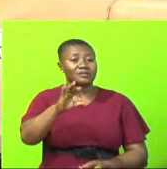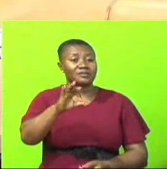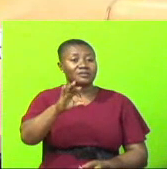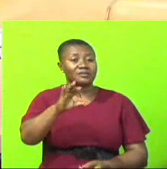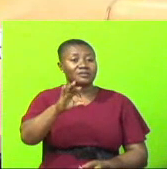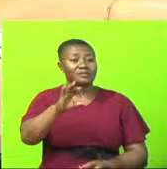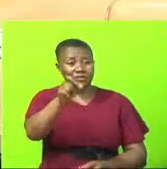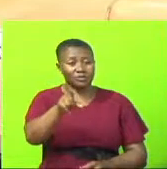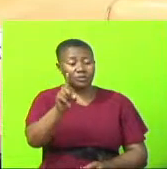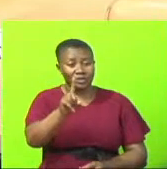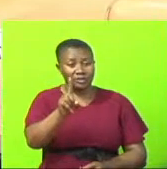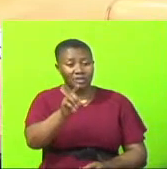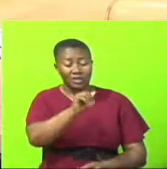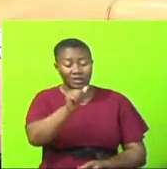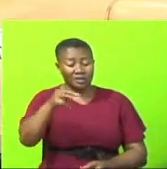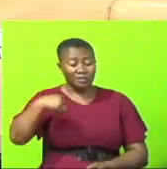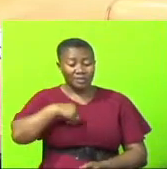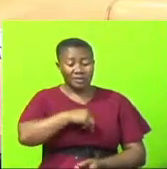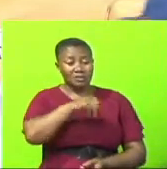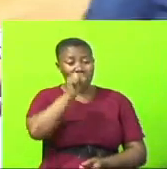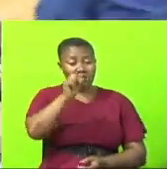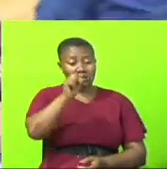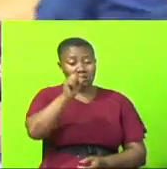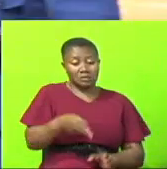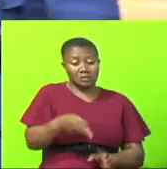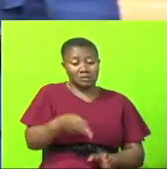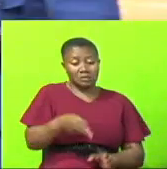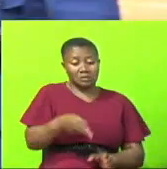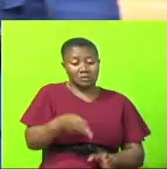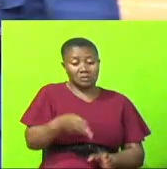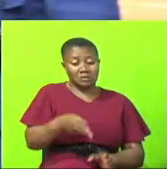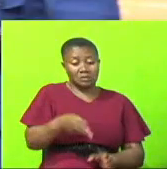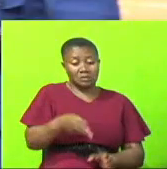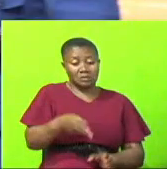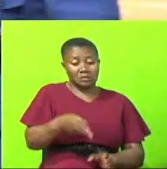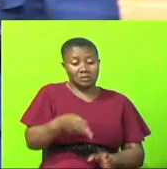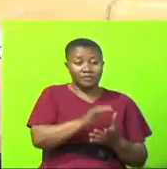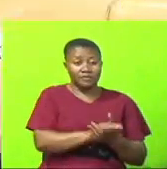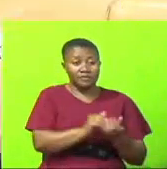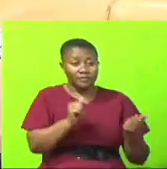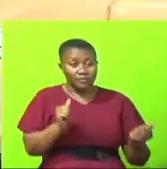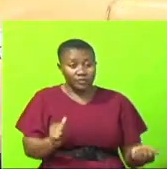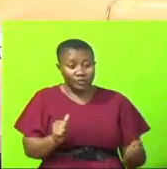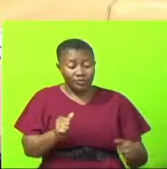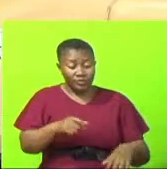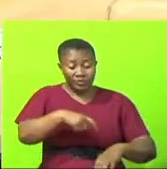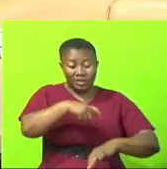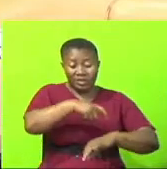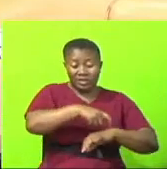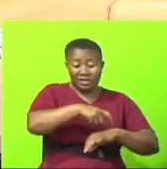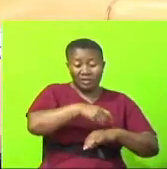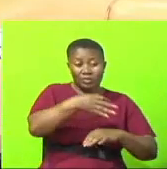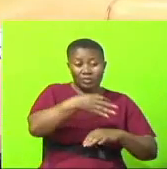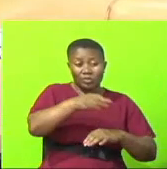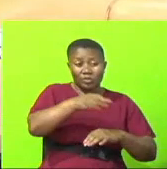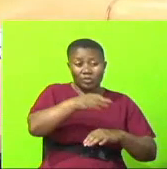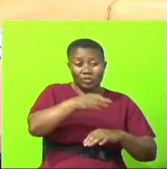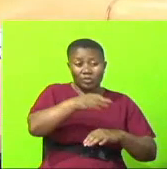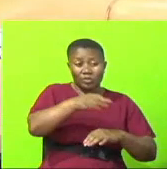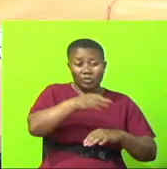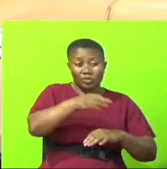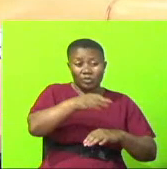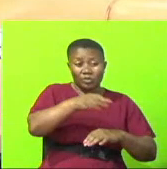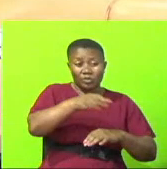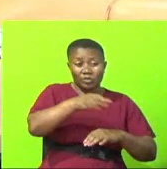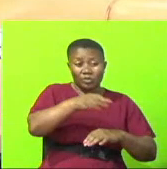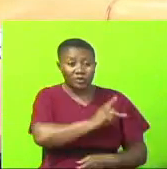his seat if he leaves the party of which he is a member at the time of his election to Parliament to